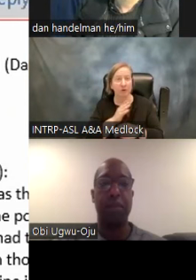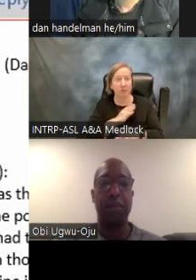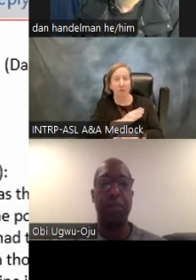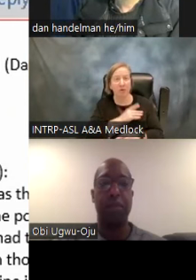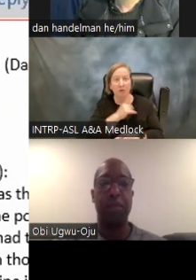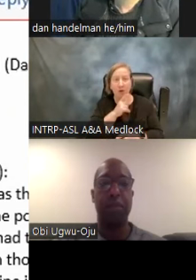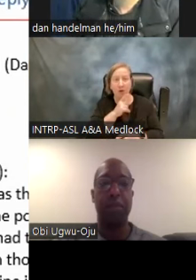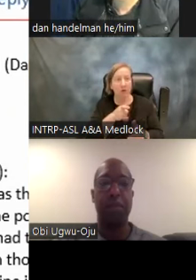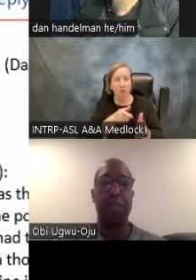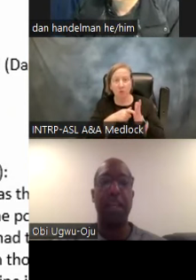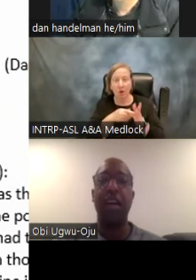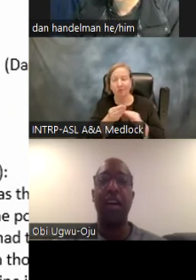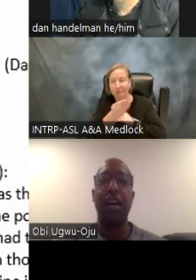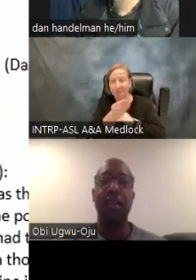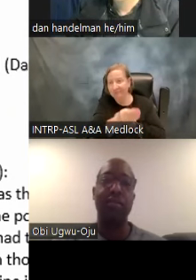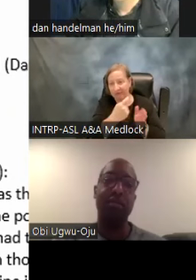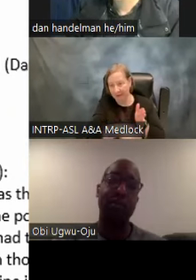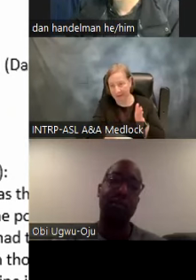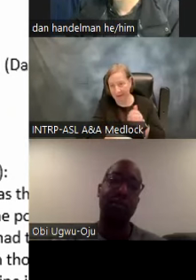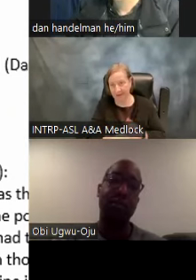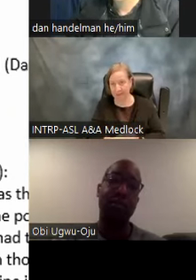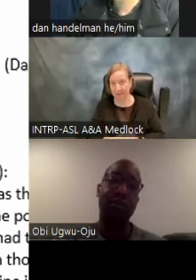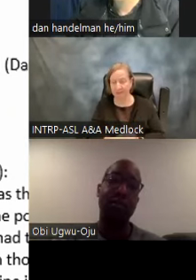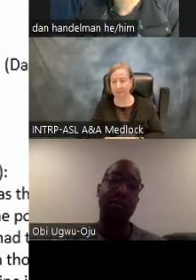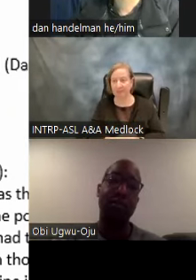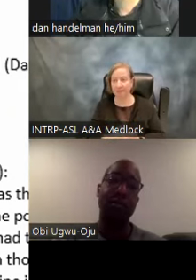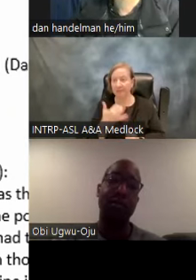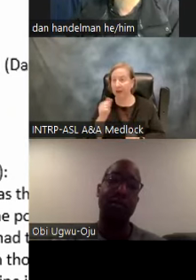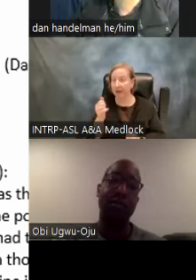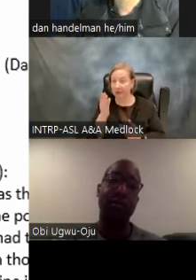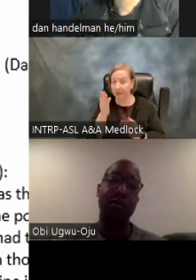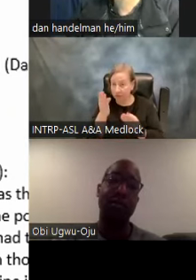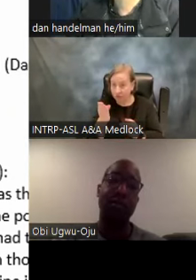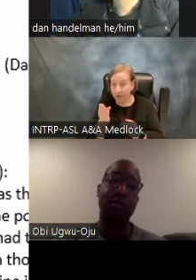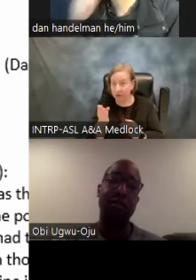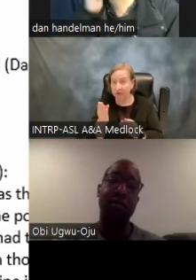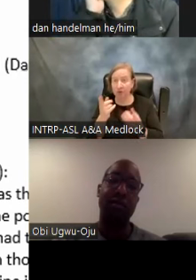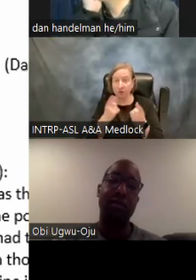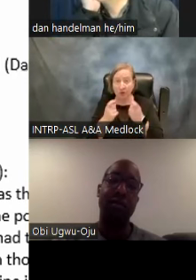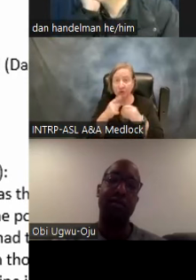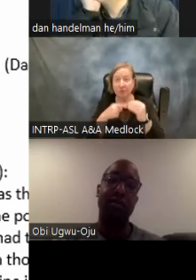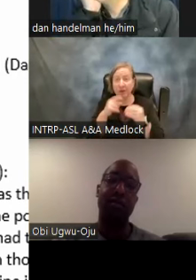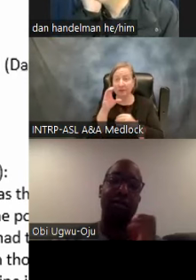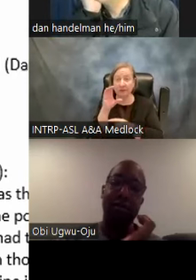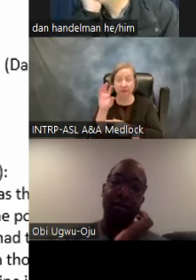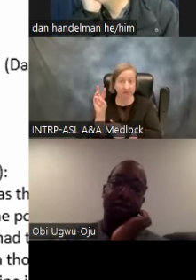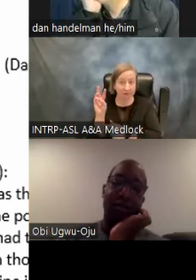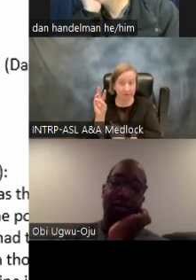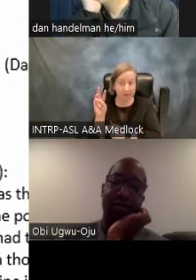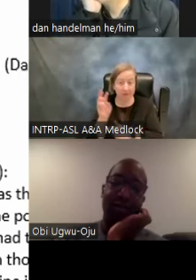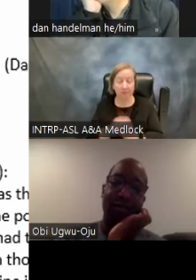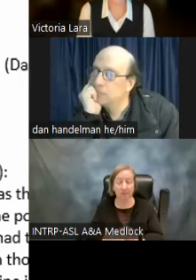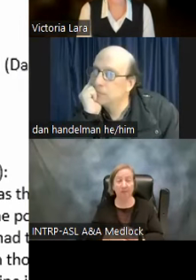Okay. Is there any suggestions, question about C6?